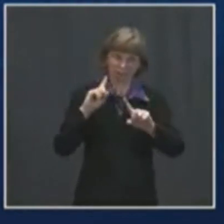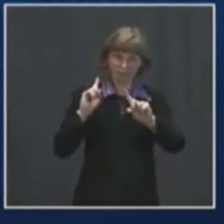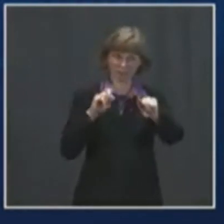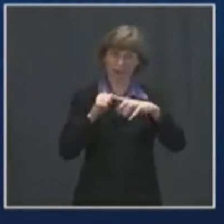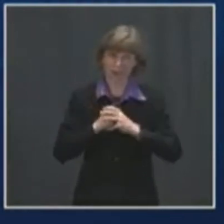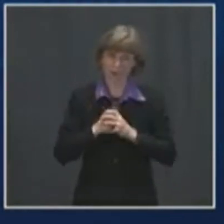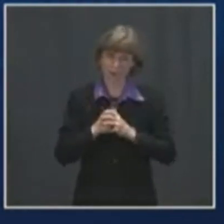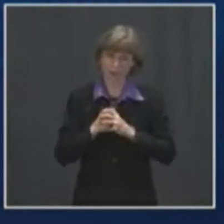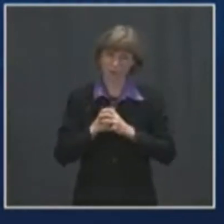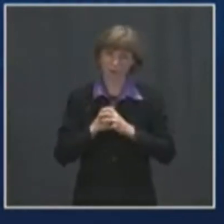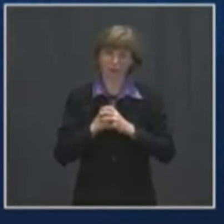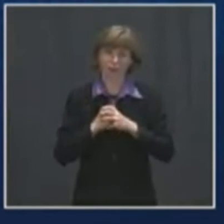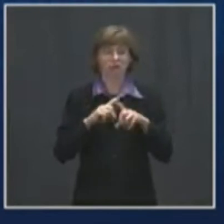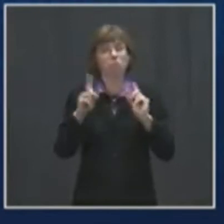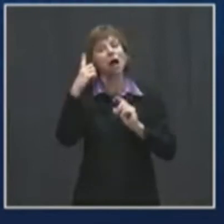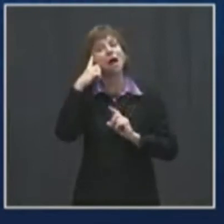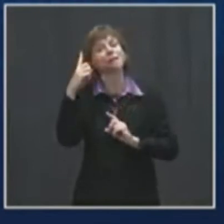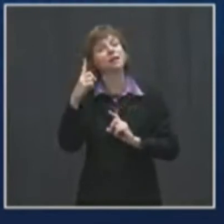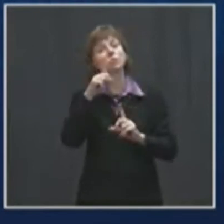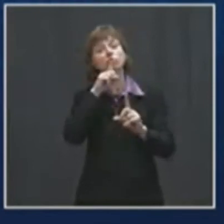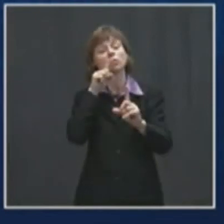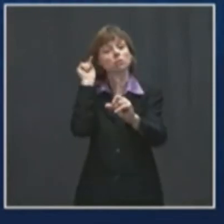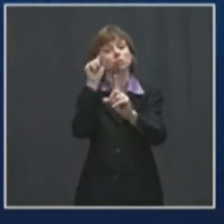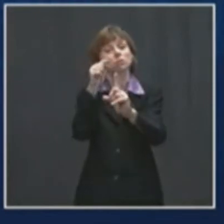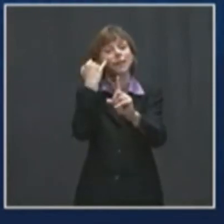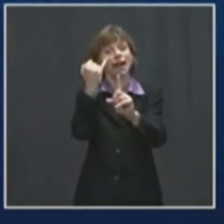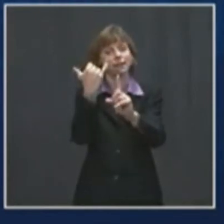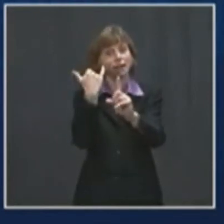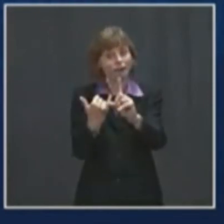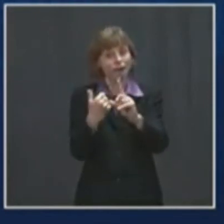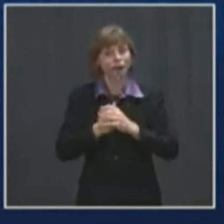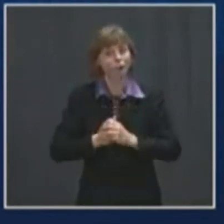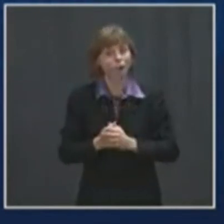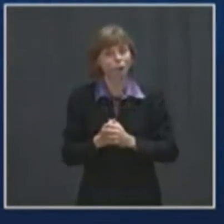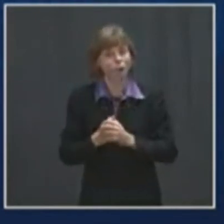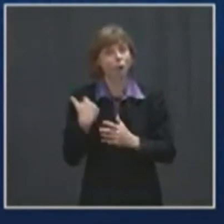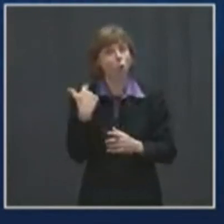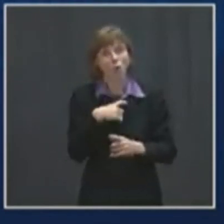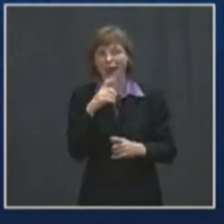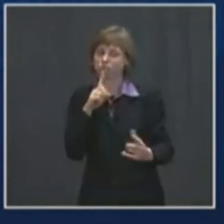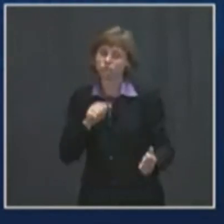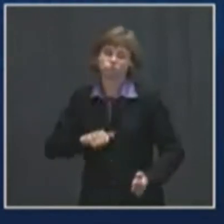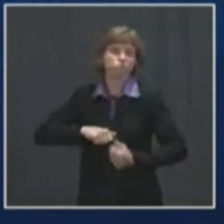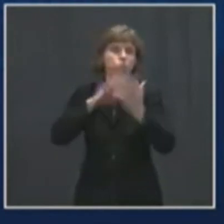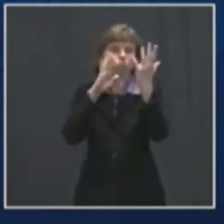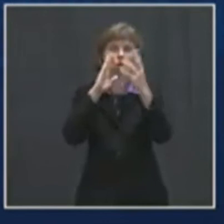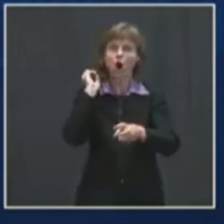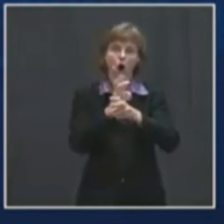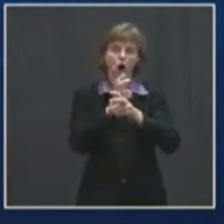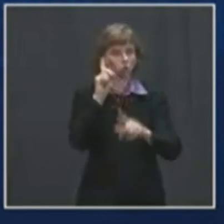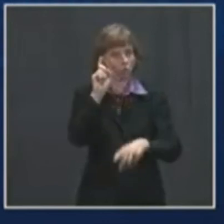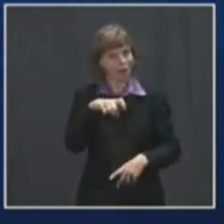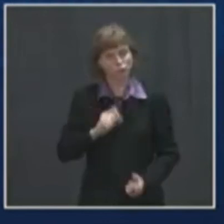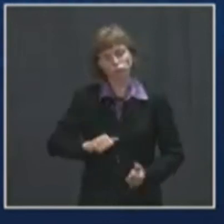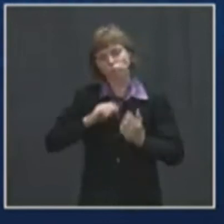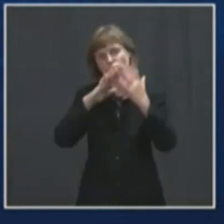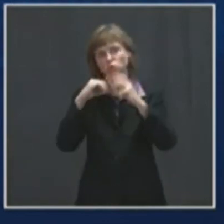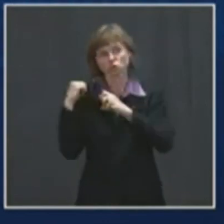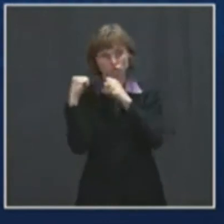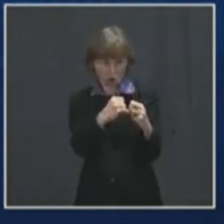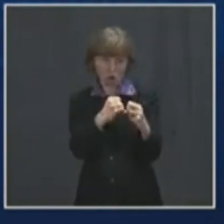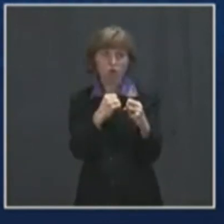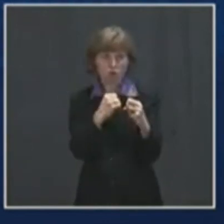think that the idea now is that we have to hit back hard, we have to hit back strong if we're going to finally put this